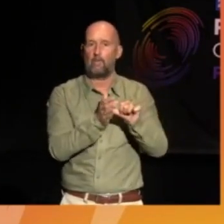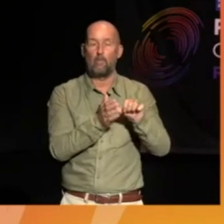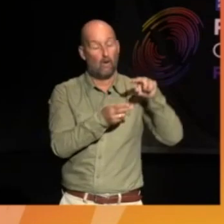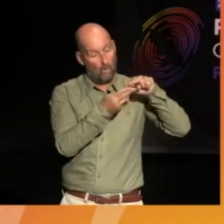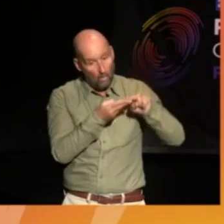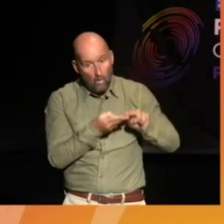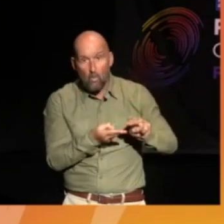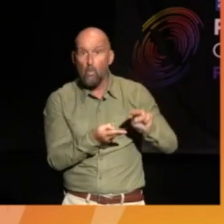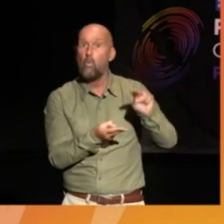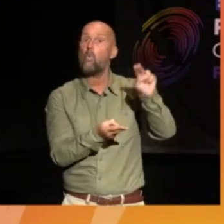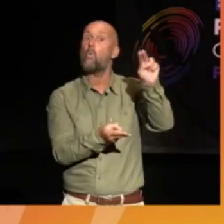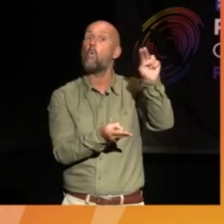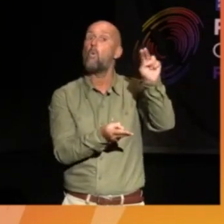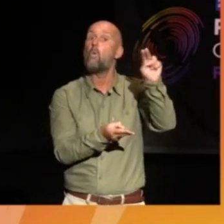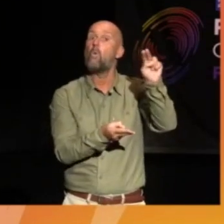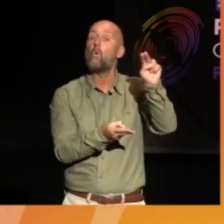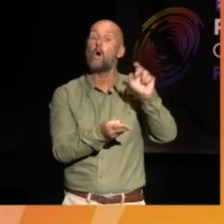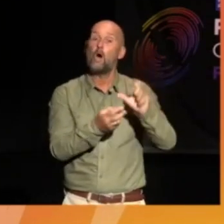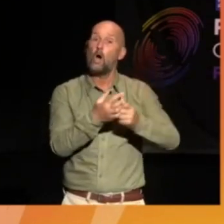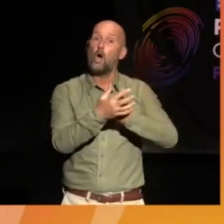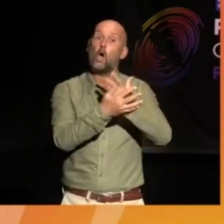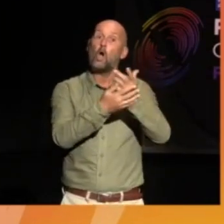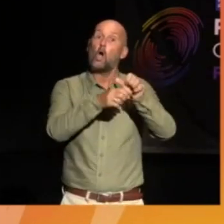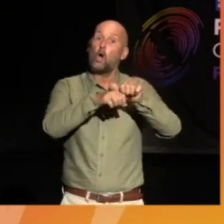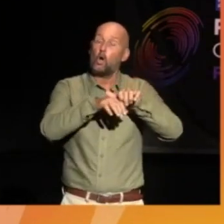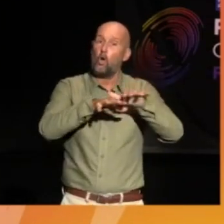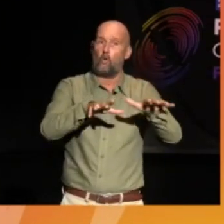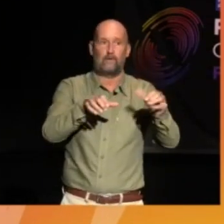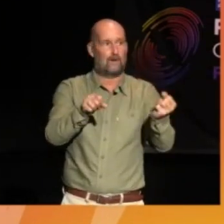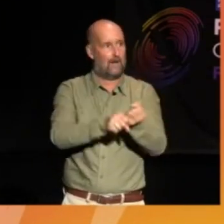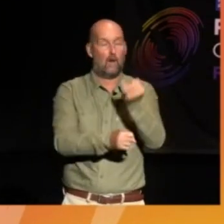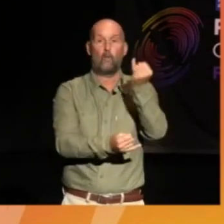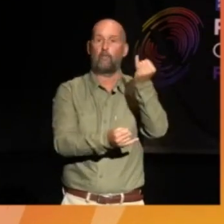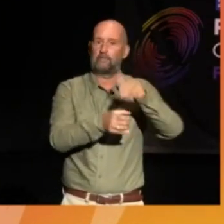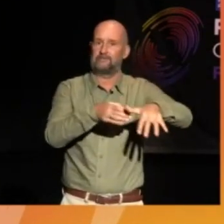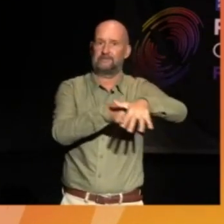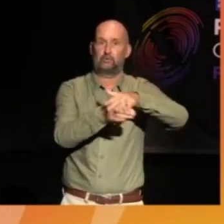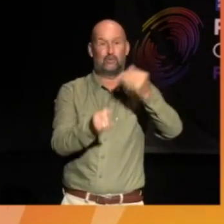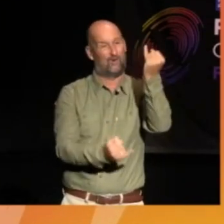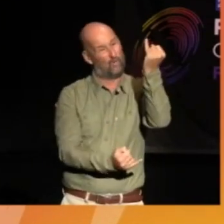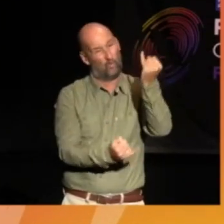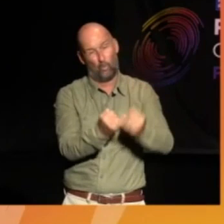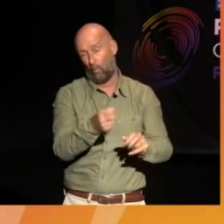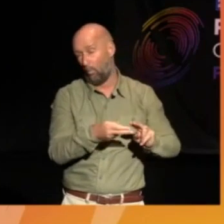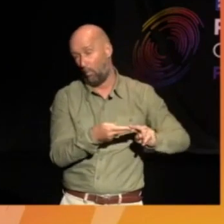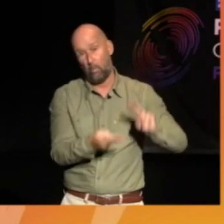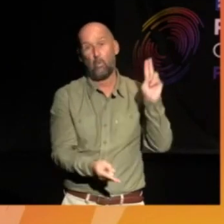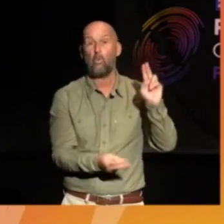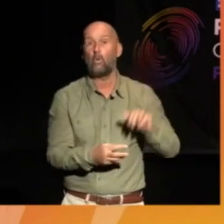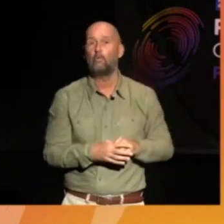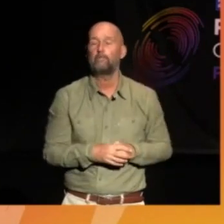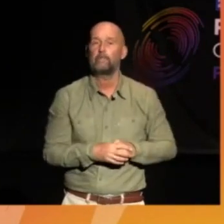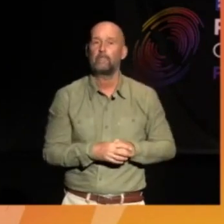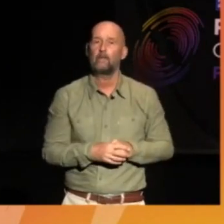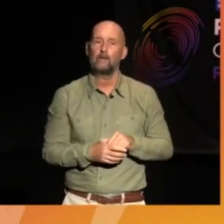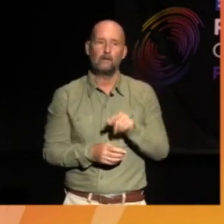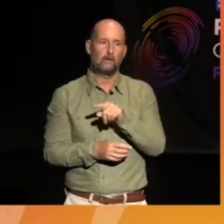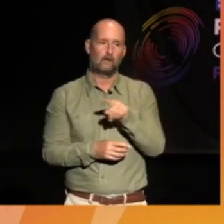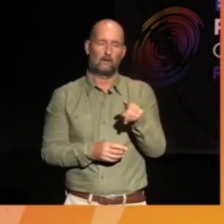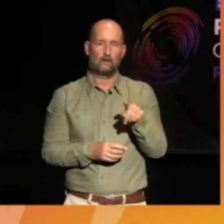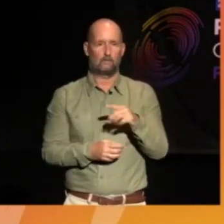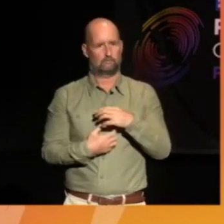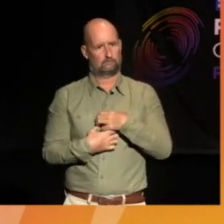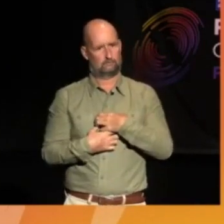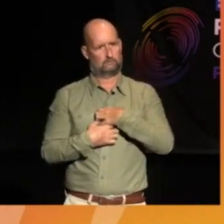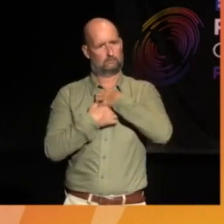before COVID hit, and obviously COVID will make it worse. I think people are always shocked when they hear that number.